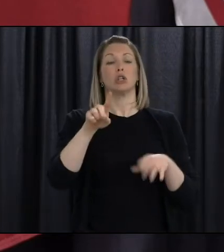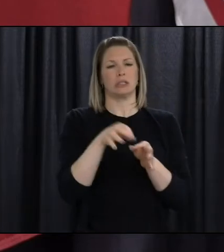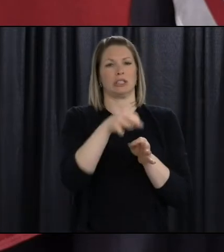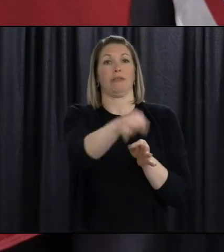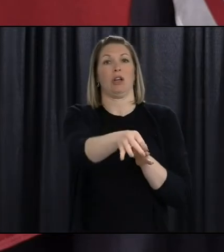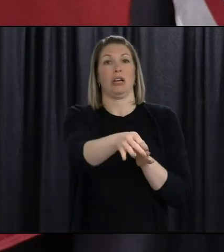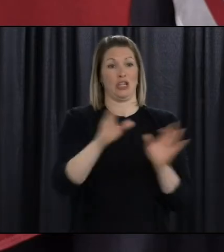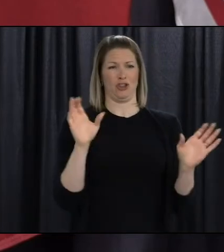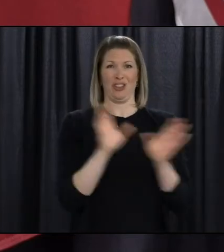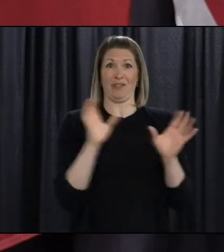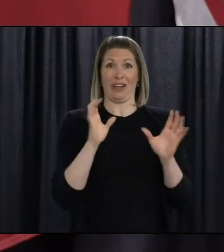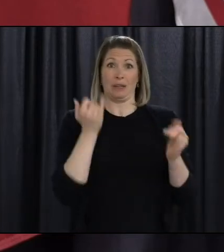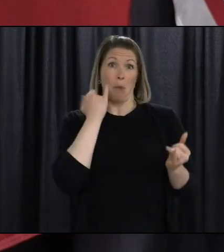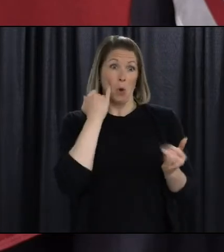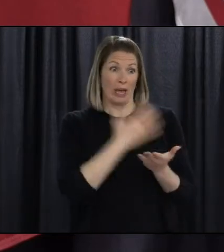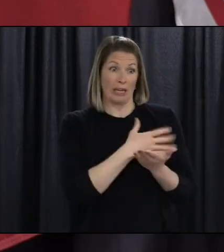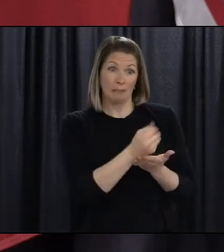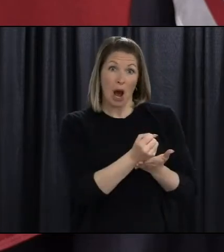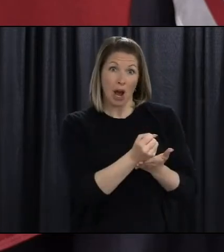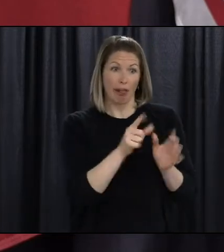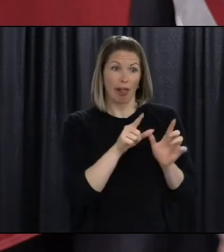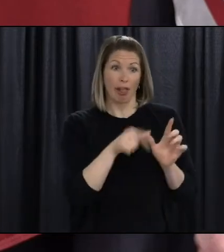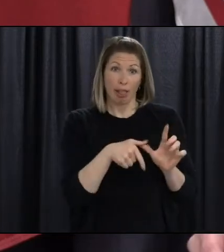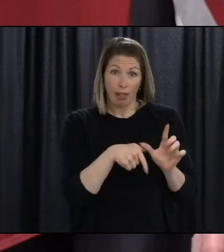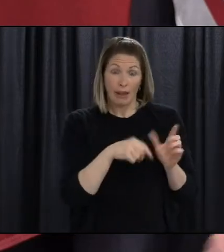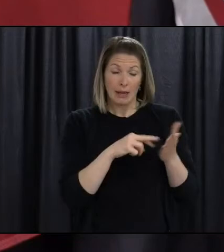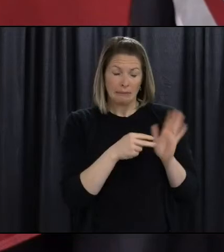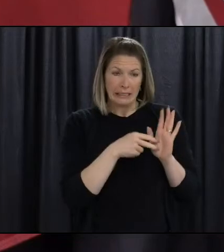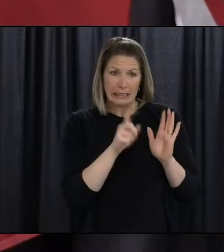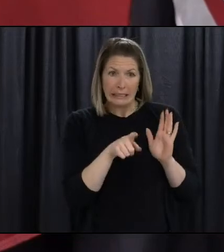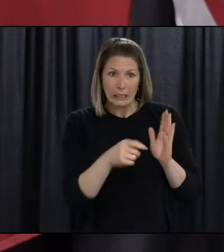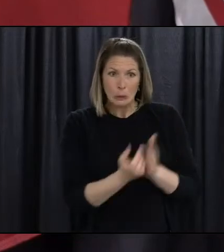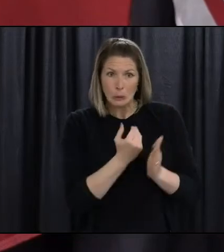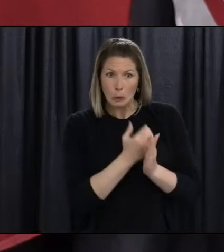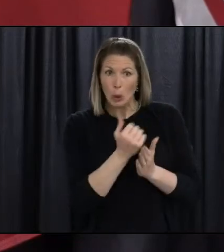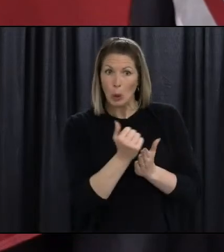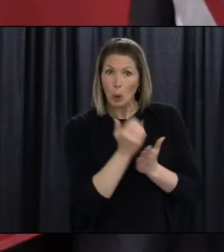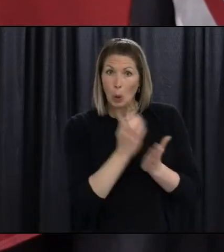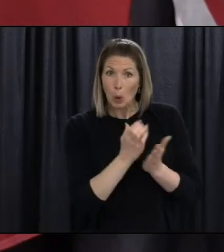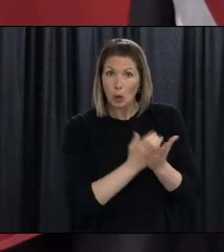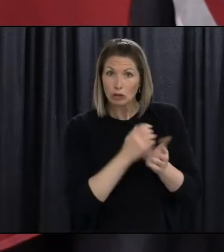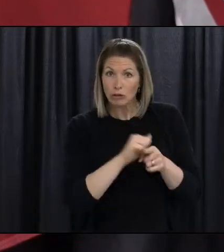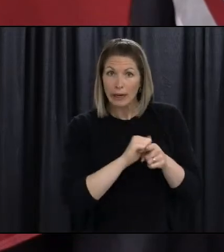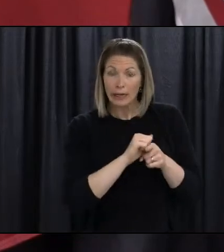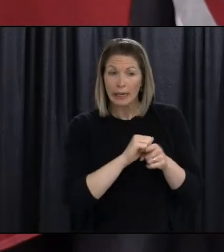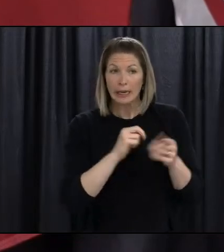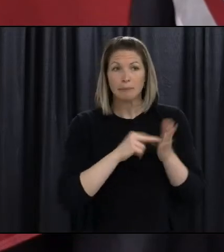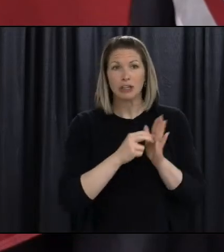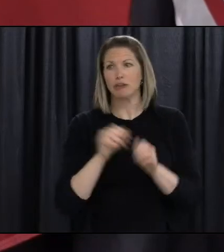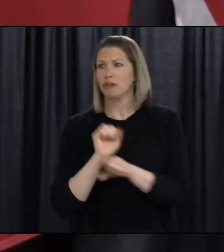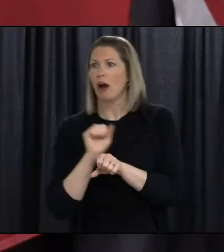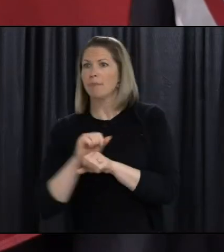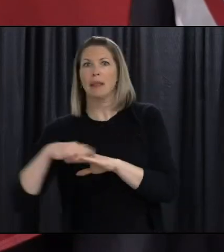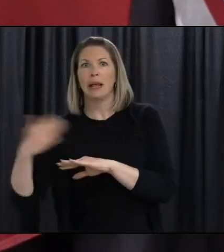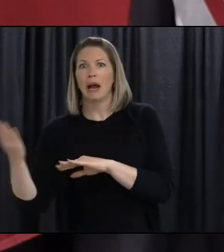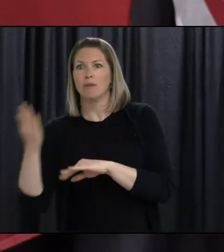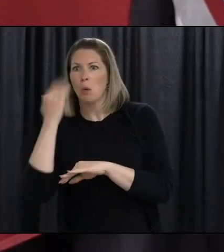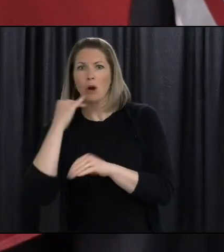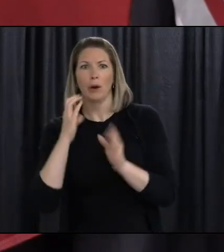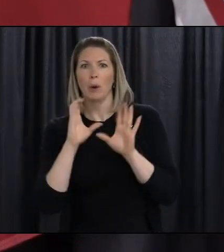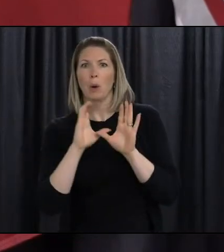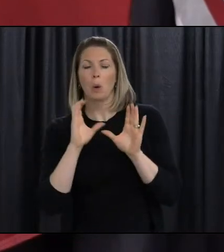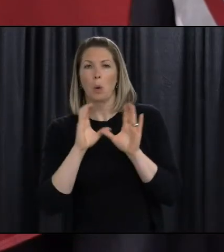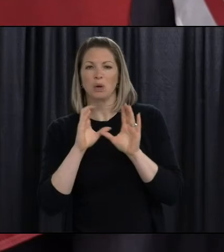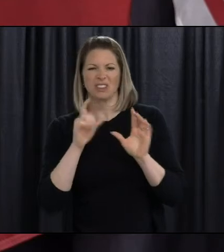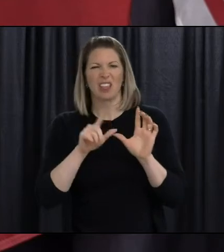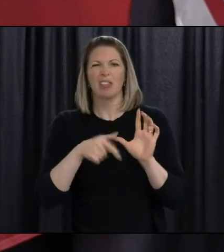are required to have, so you won't lose your job because your certificate has expired. We also announced today some rebates